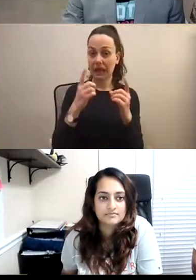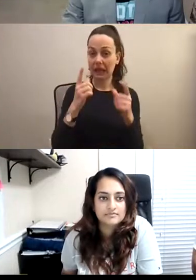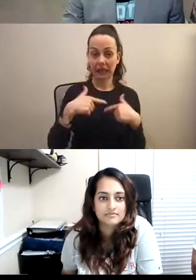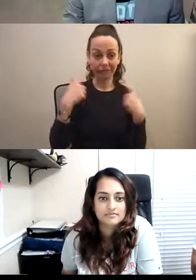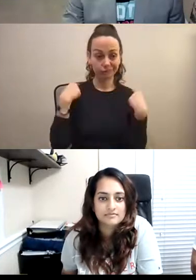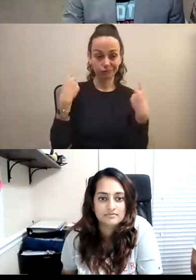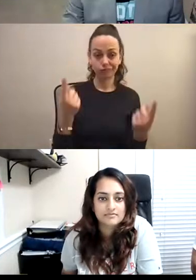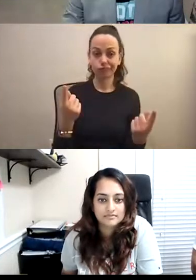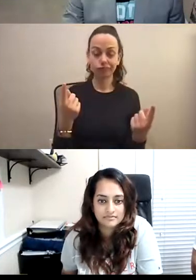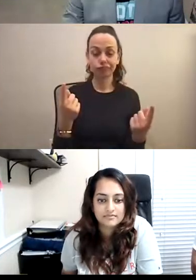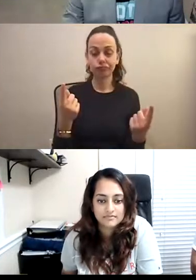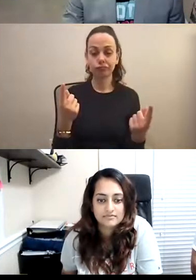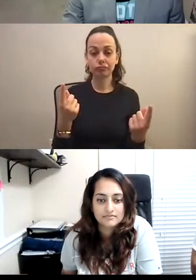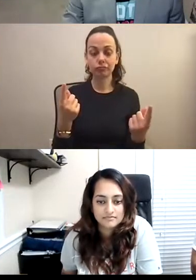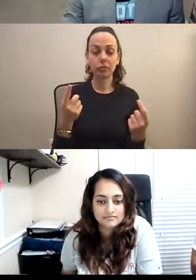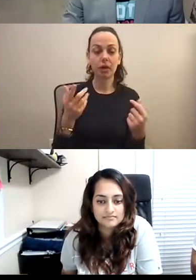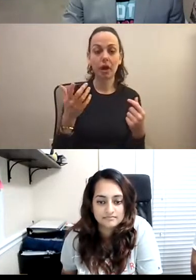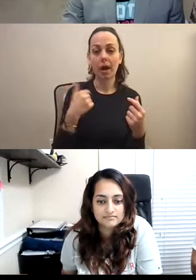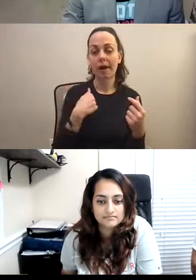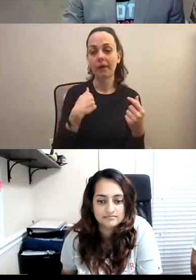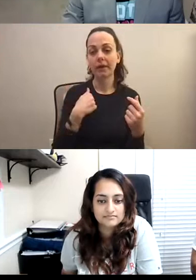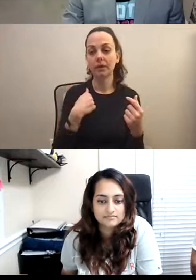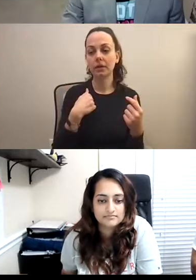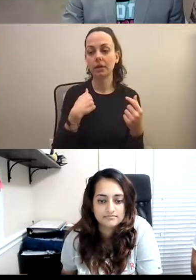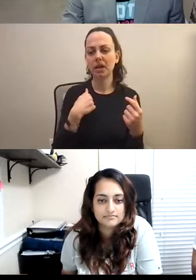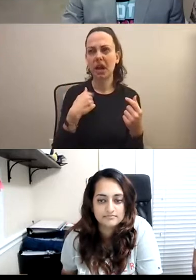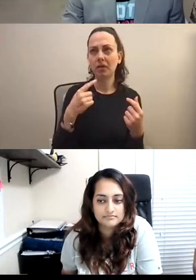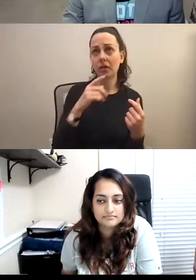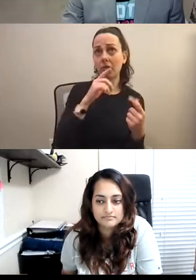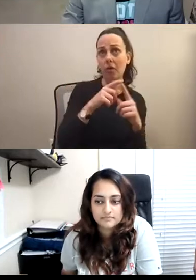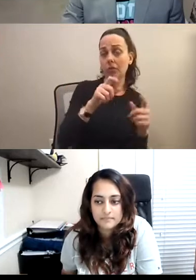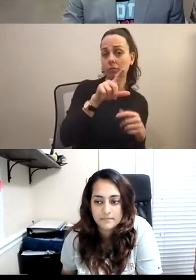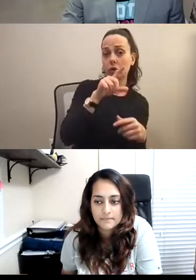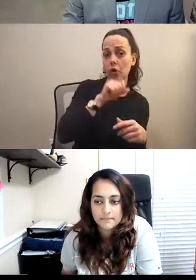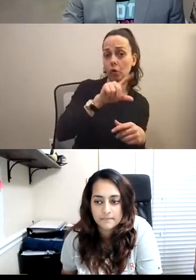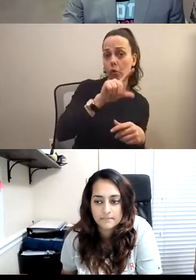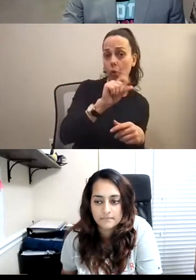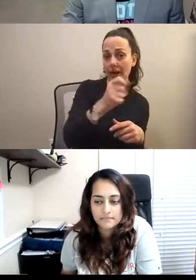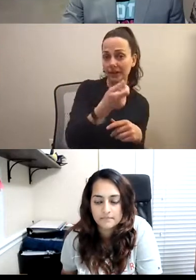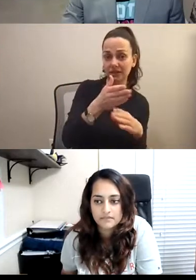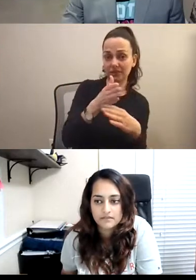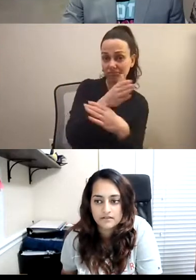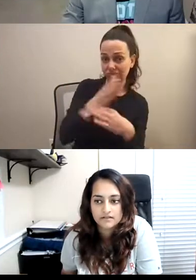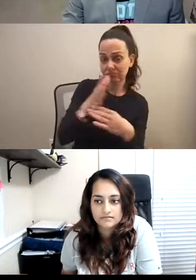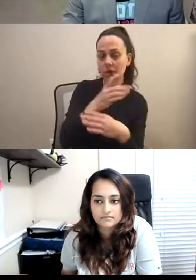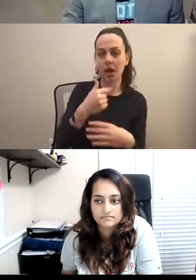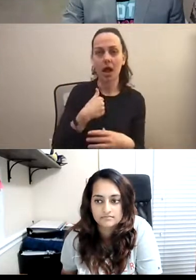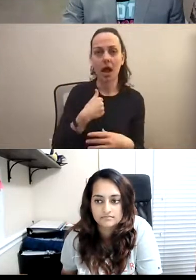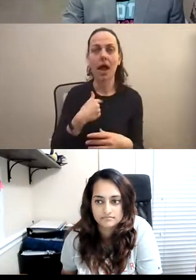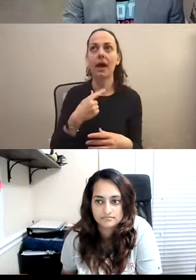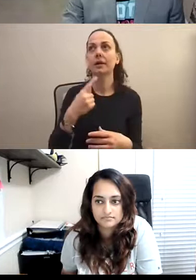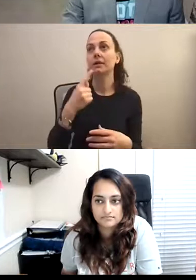on apps, from like early 20s to late 20s, I swore up and